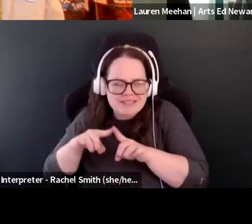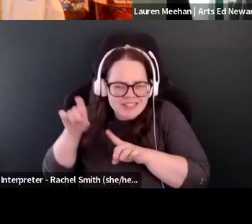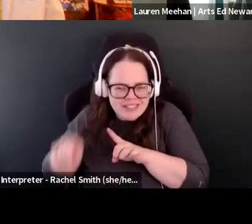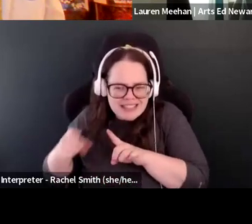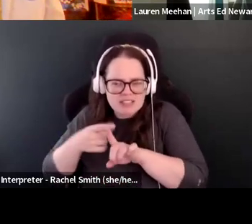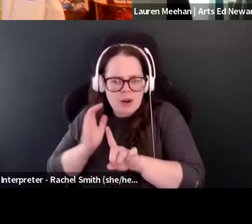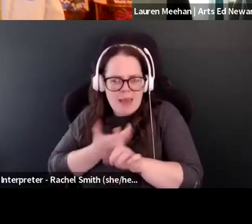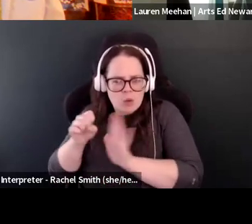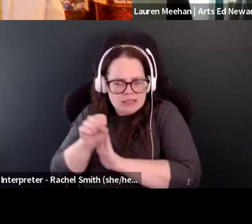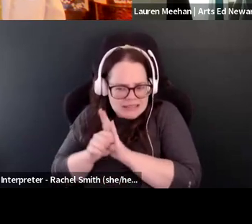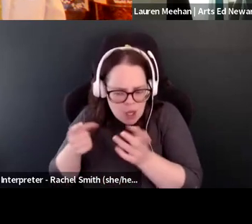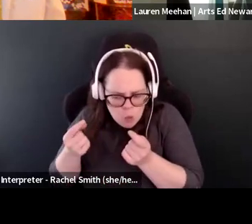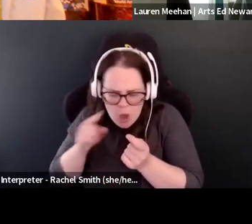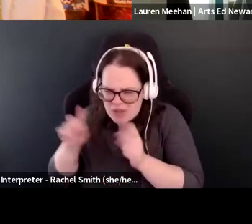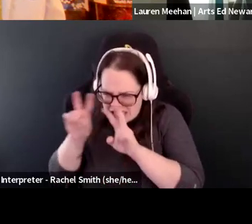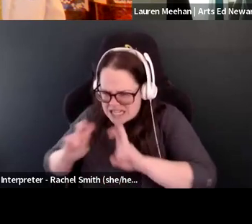state.